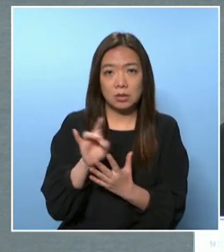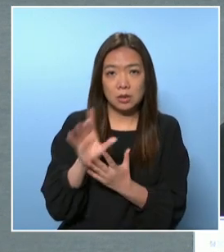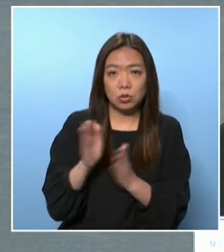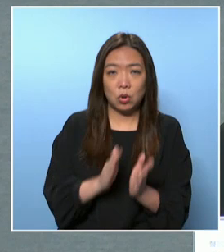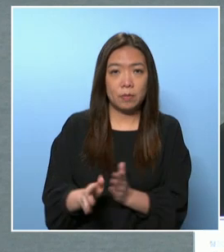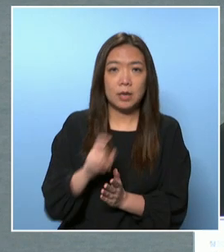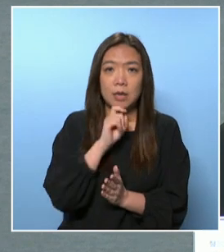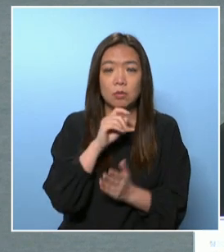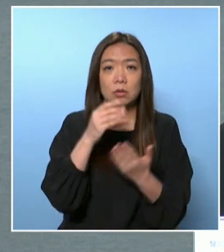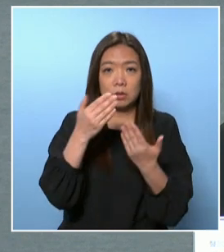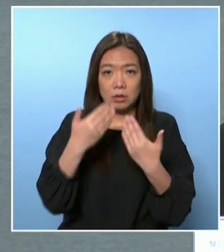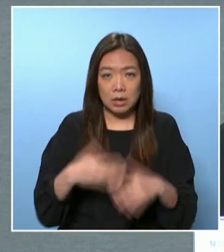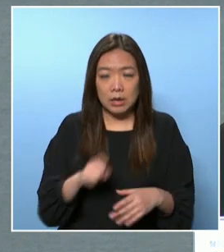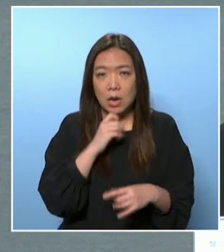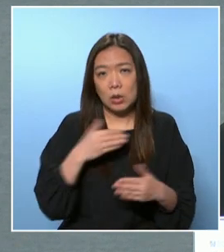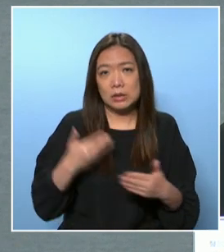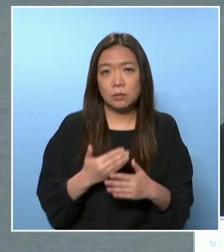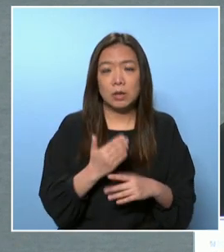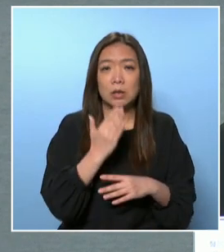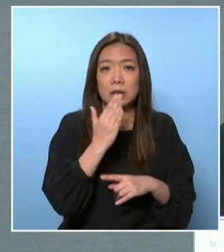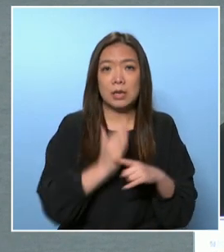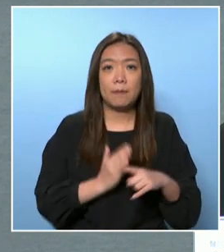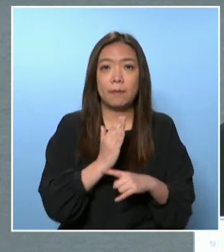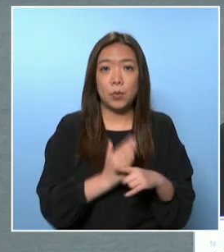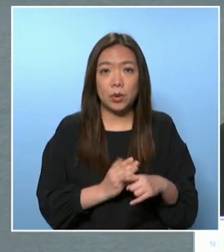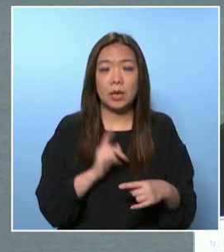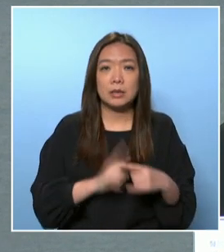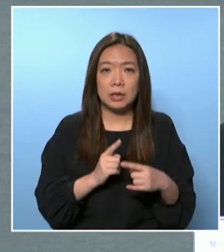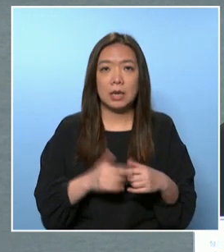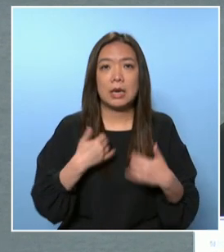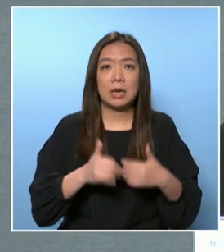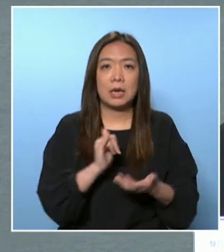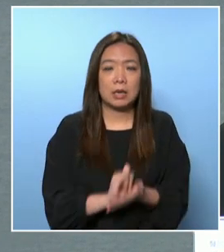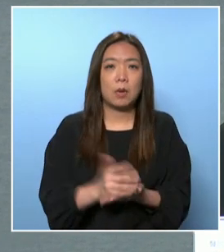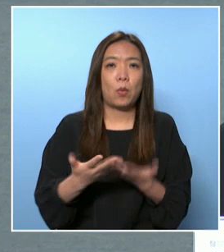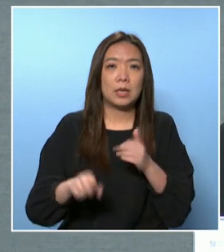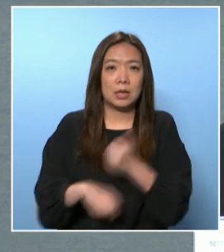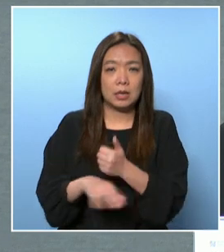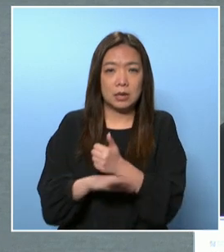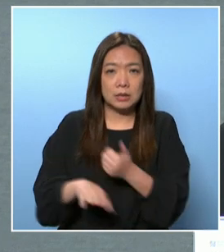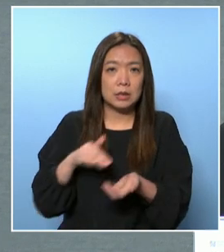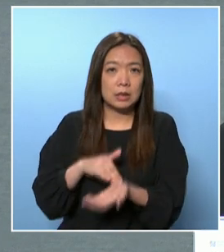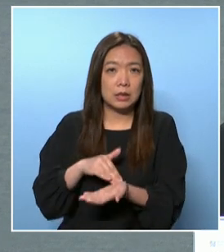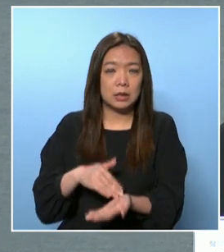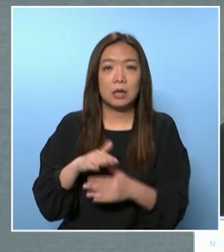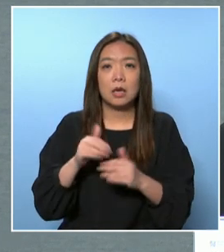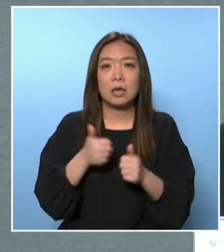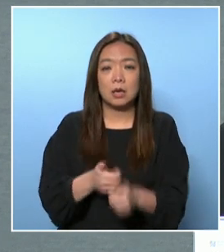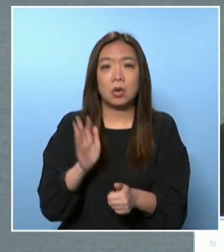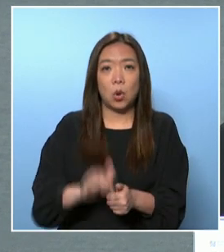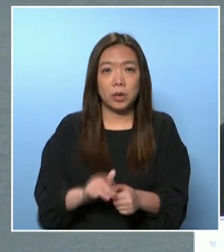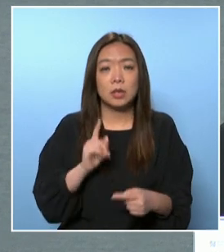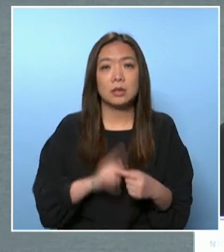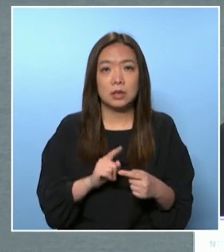specialist consultation or referrals are required. You can see that nearly half of the cases